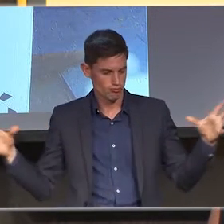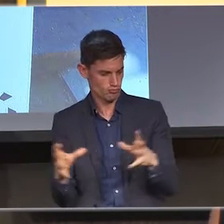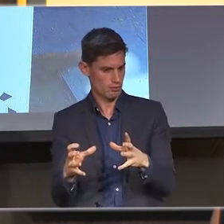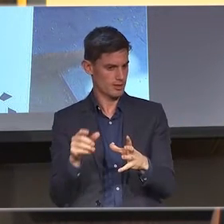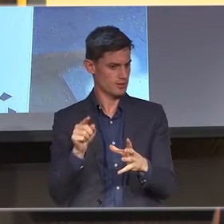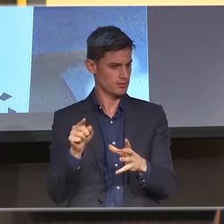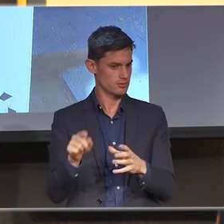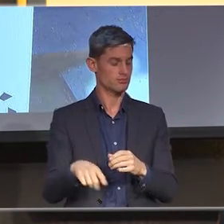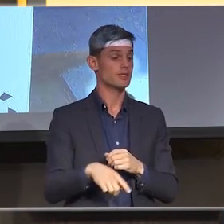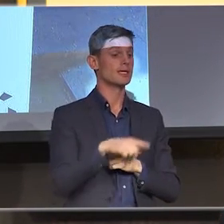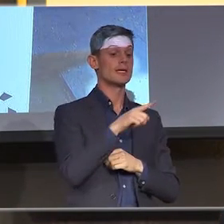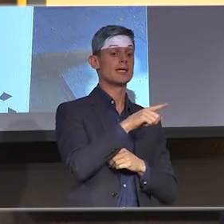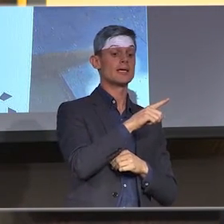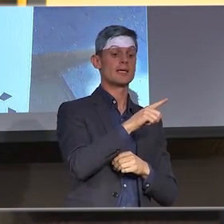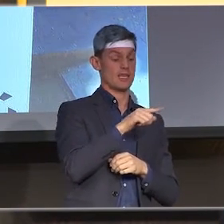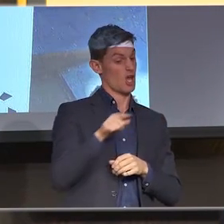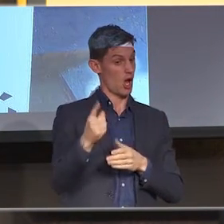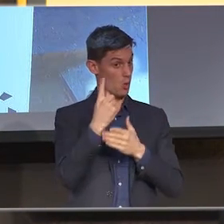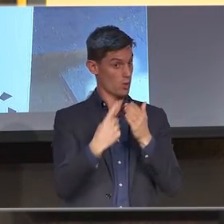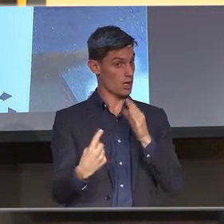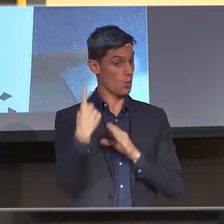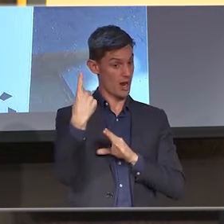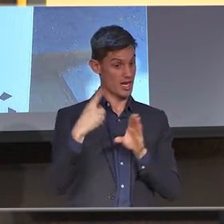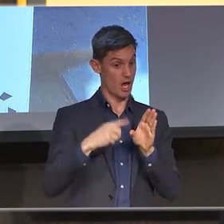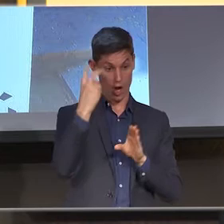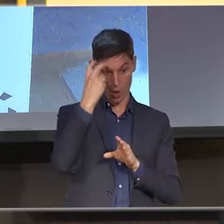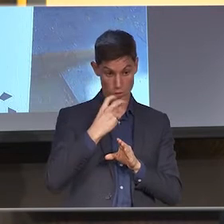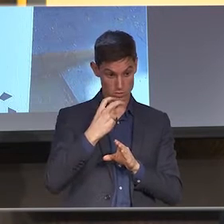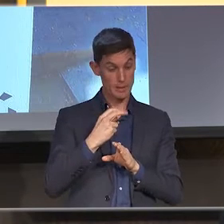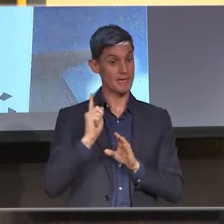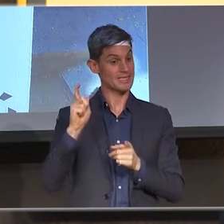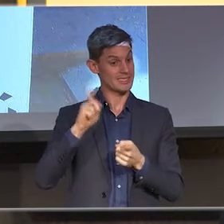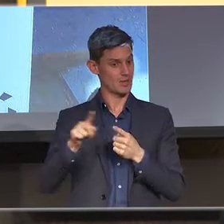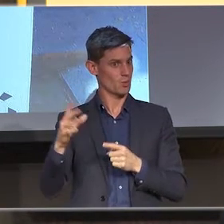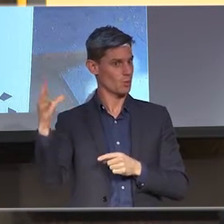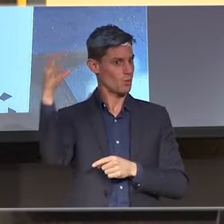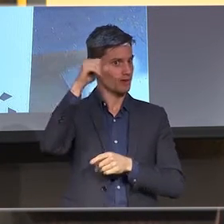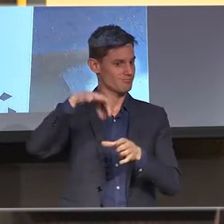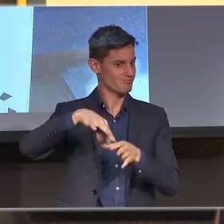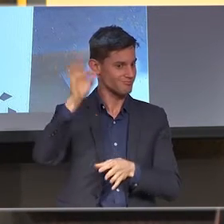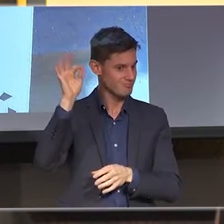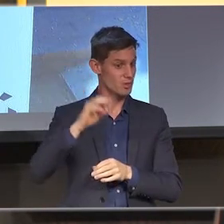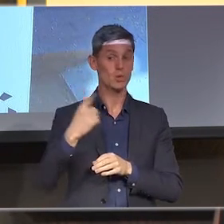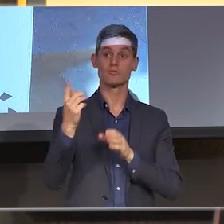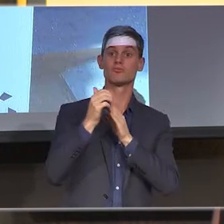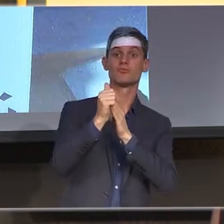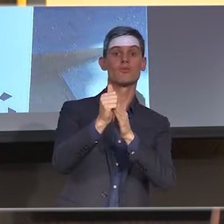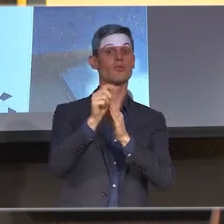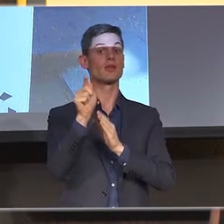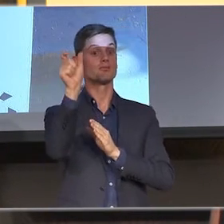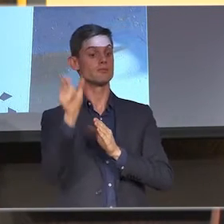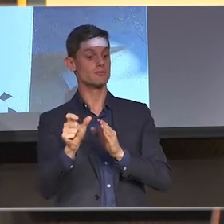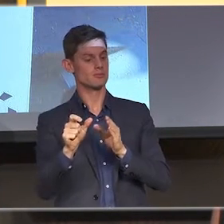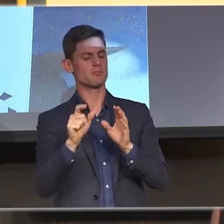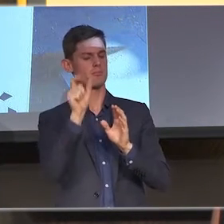the anti-austerity party was less than a year old, it would go on to win the municipal elections. The leader of the party,